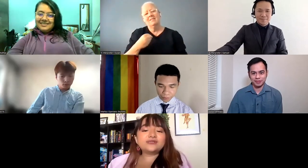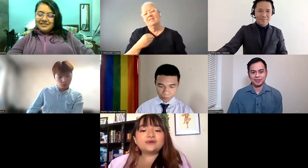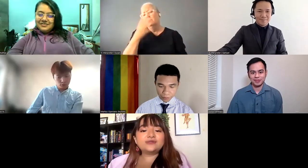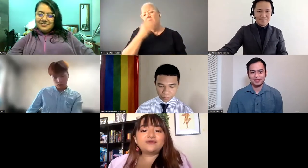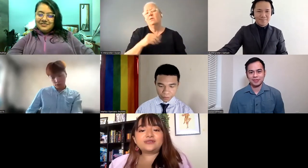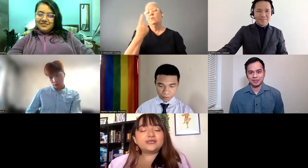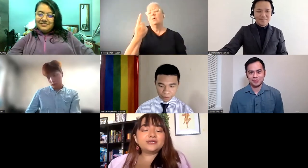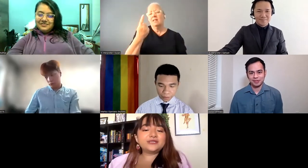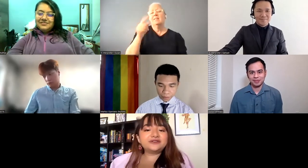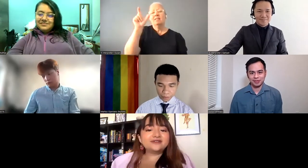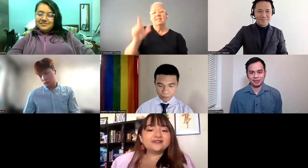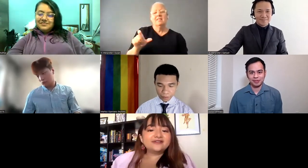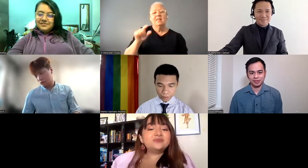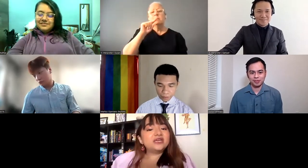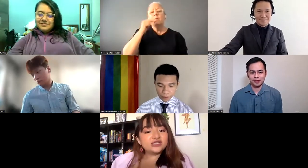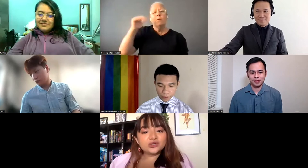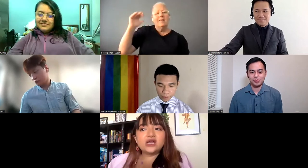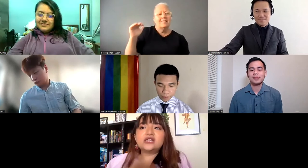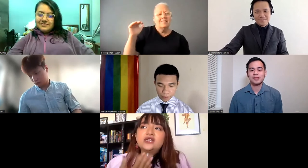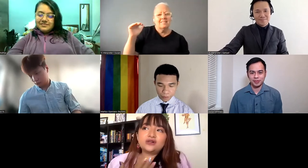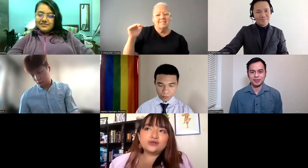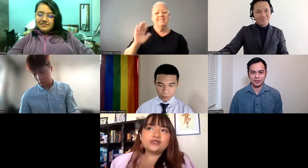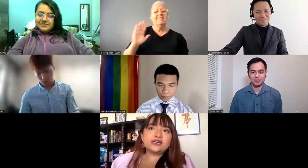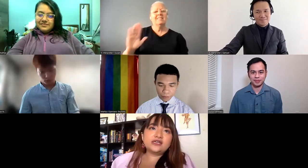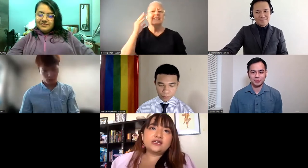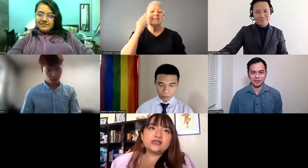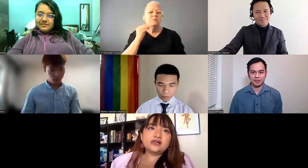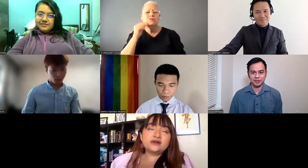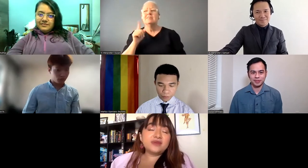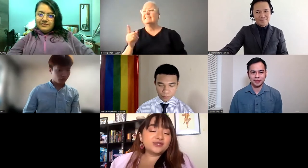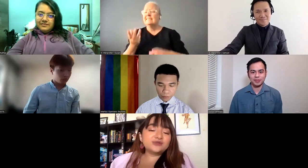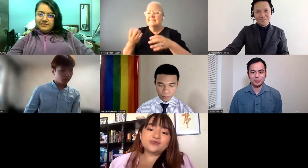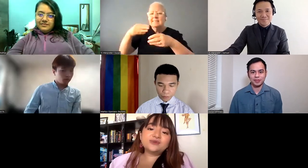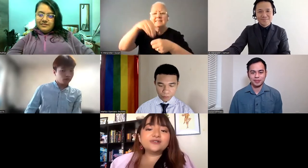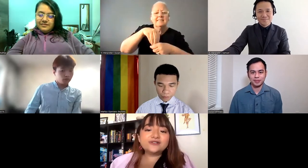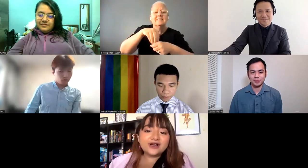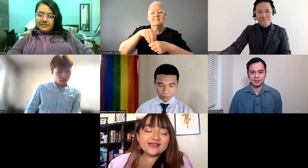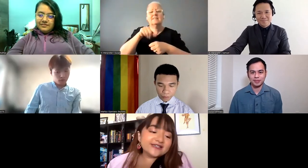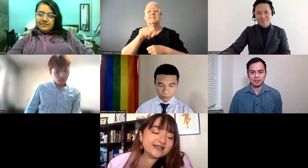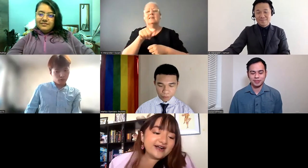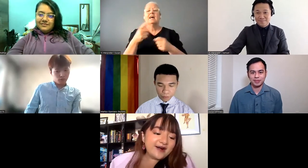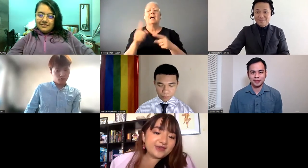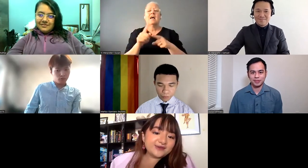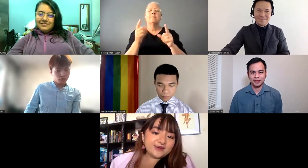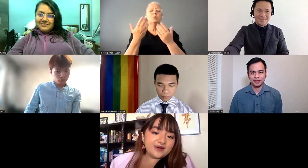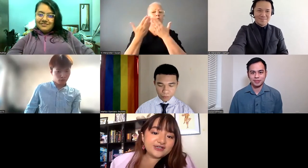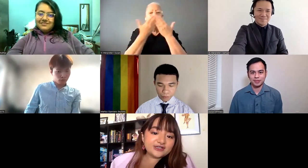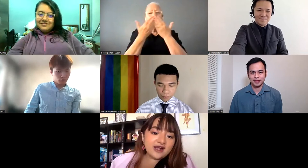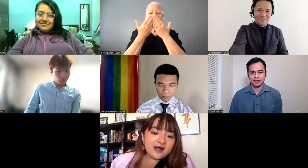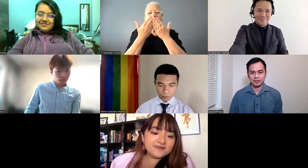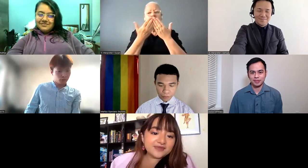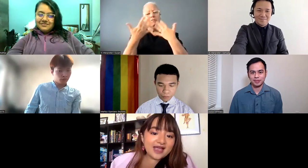with physical differences and being integrated and included in a mainstream school, right? Thank you so